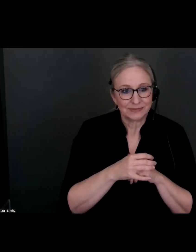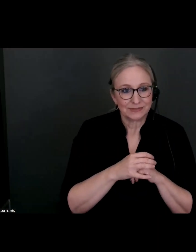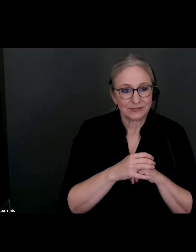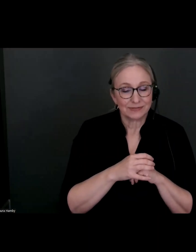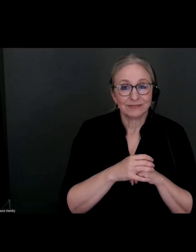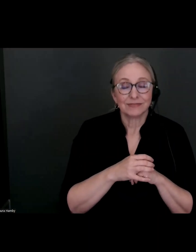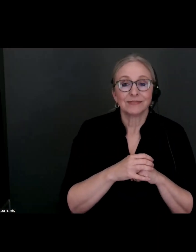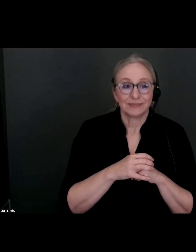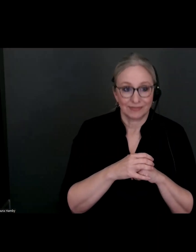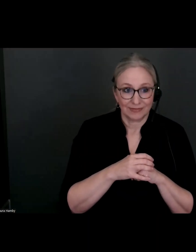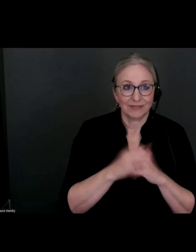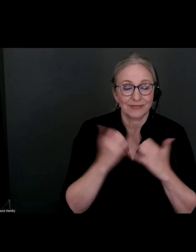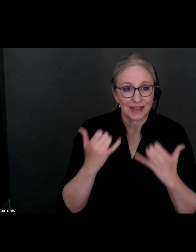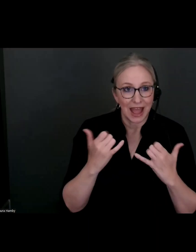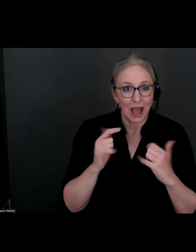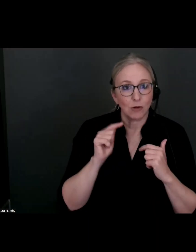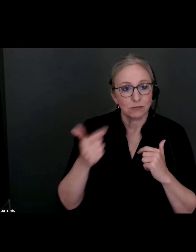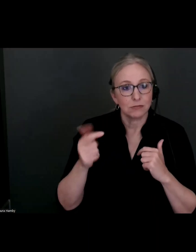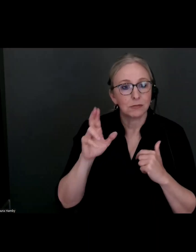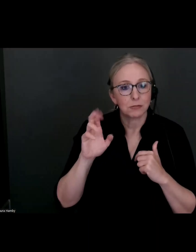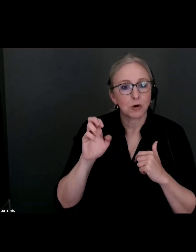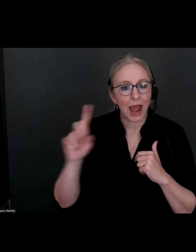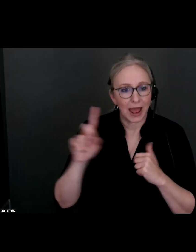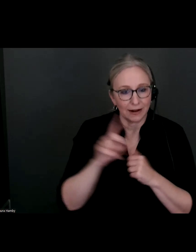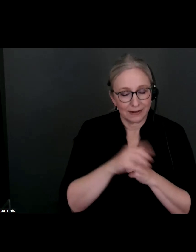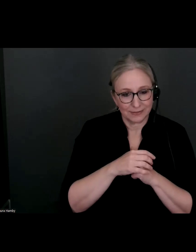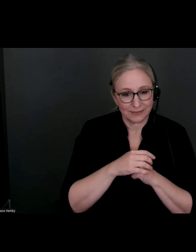Great, and we will now hear from Brad.